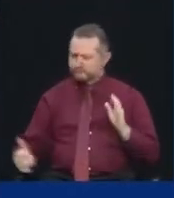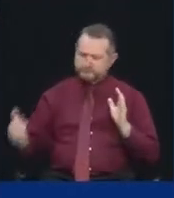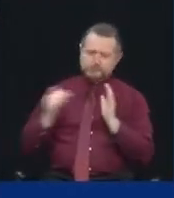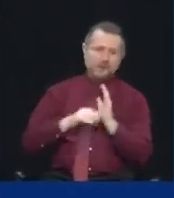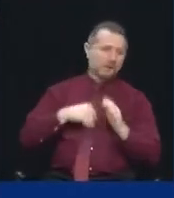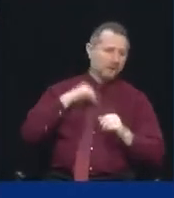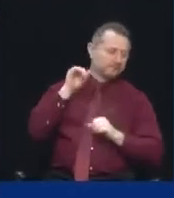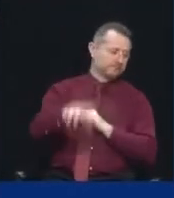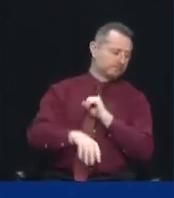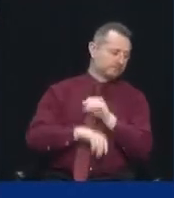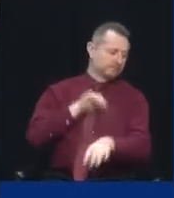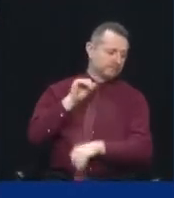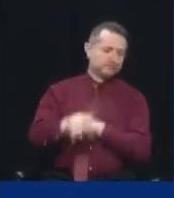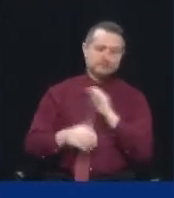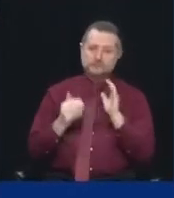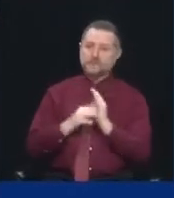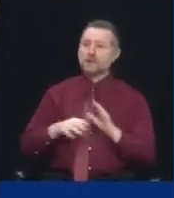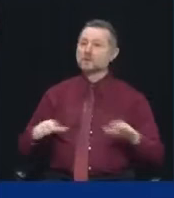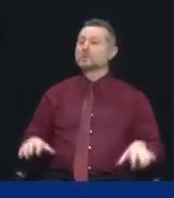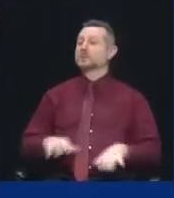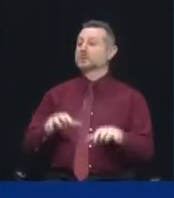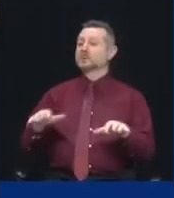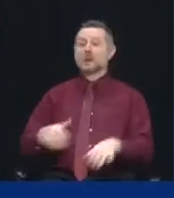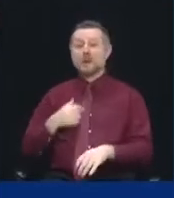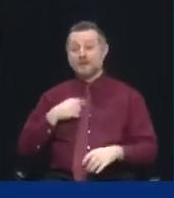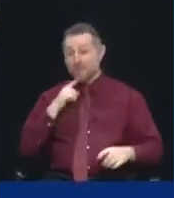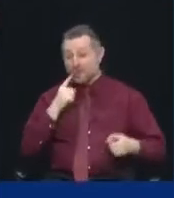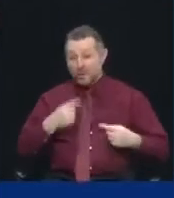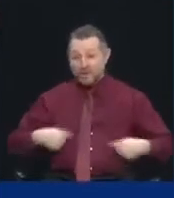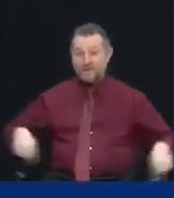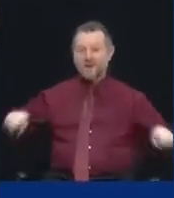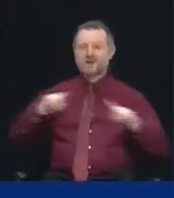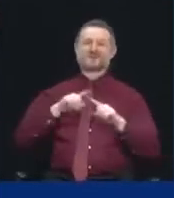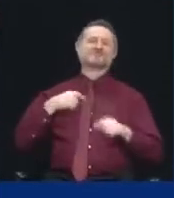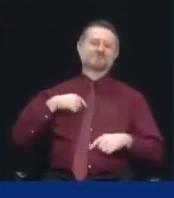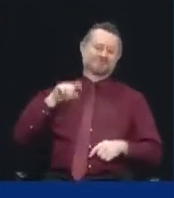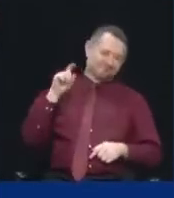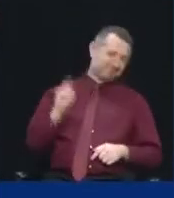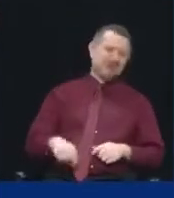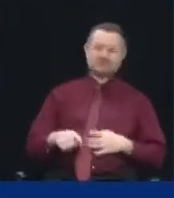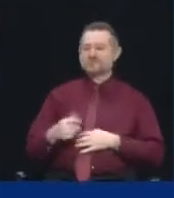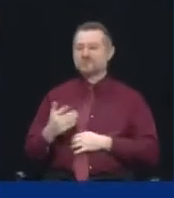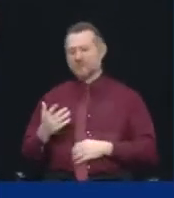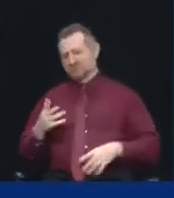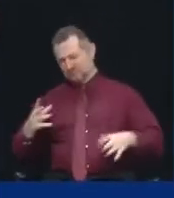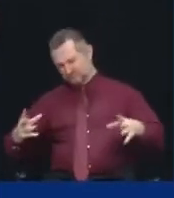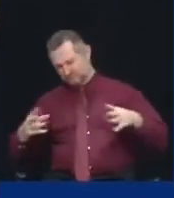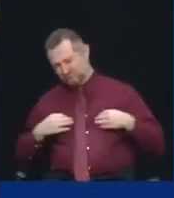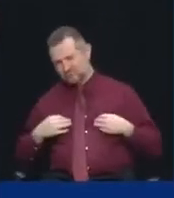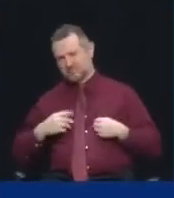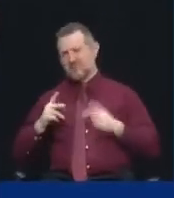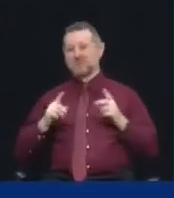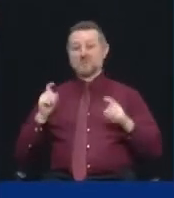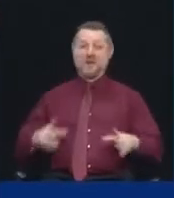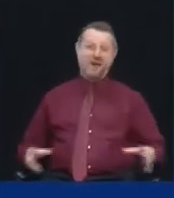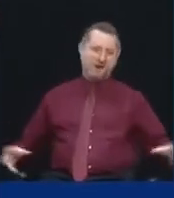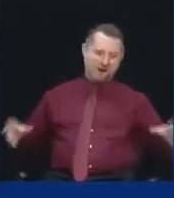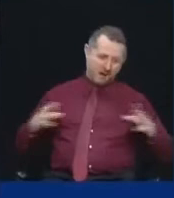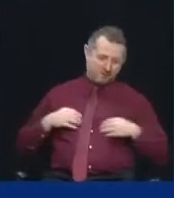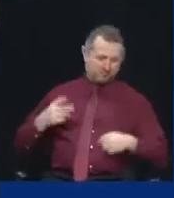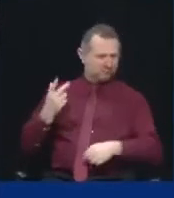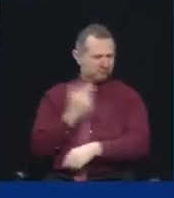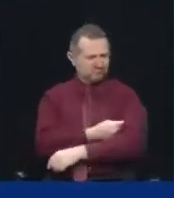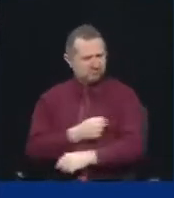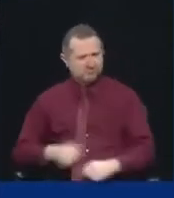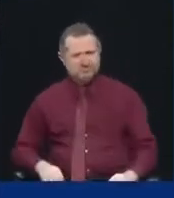and it takes all of us, but it also takes people to come forward and take the vaccine.